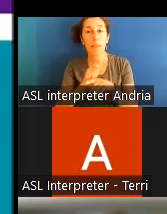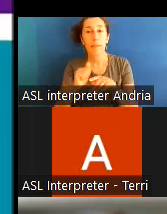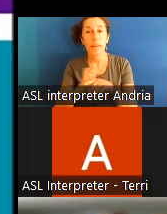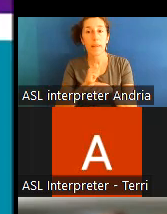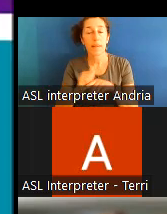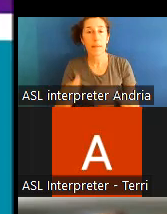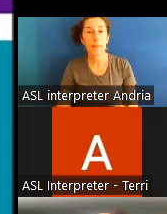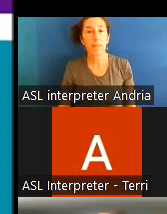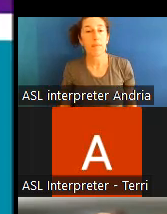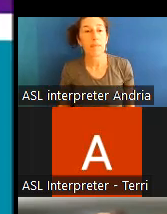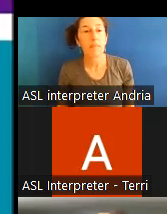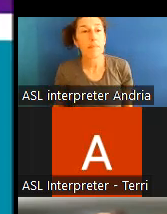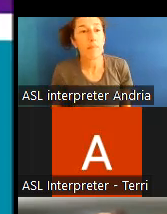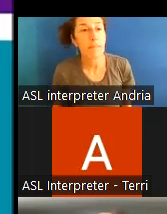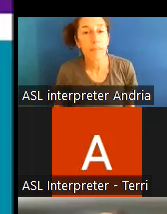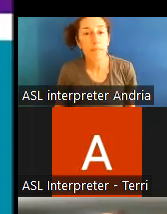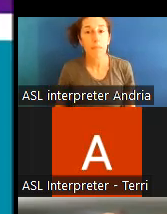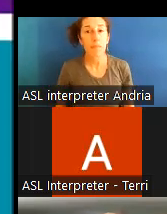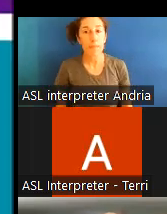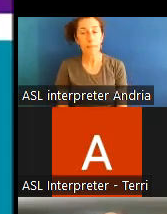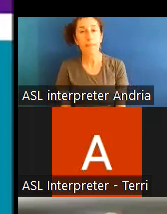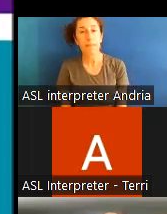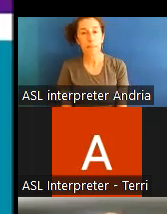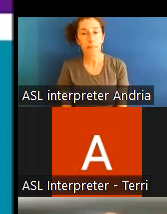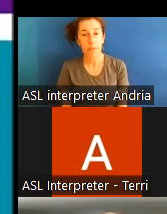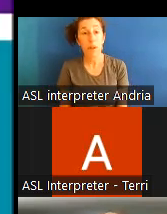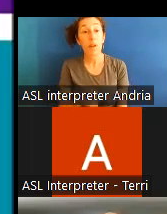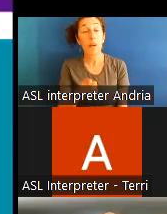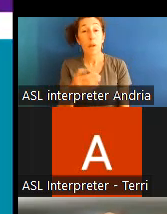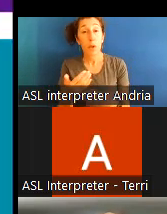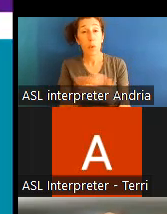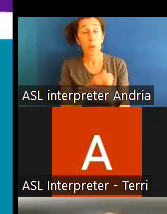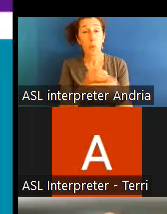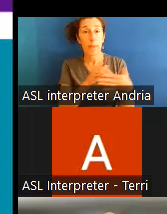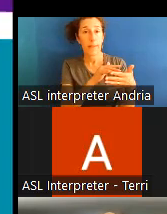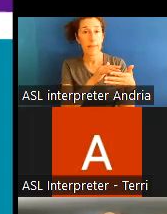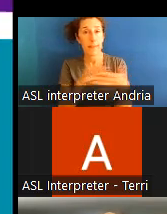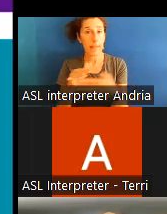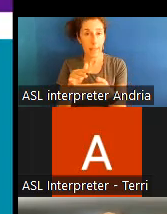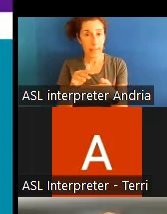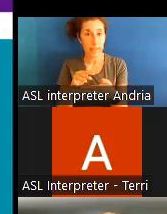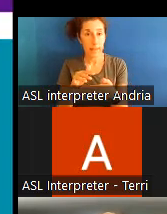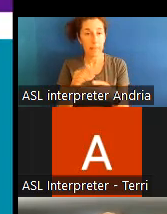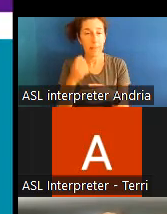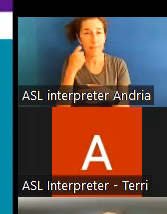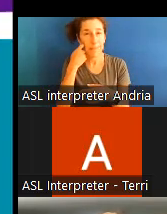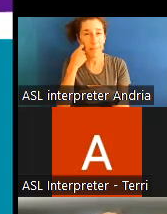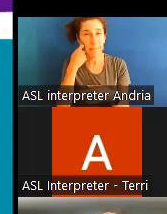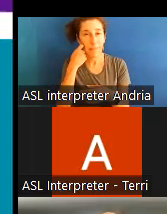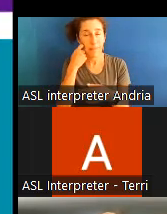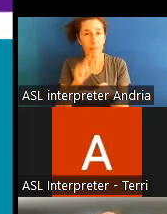So there is a study that came out, and when I say a new study, I mean this came out in